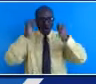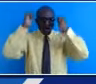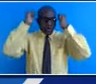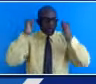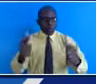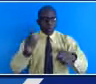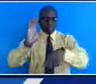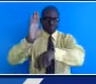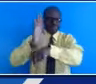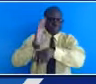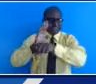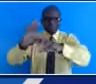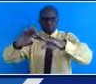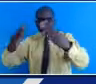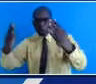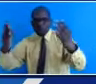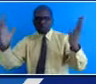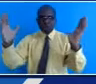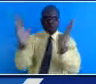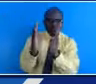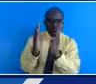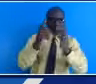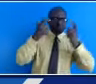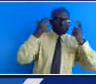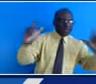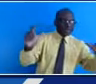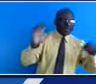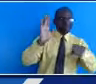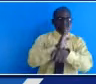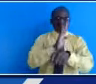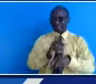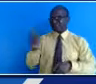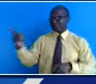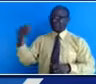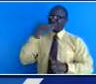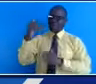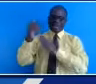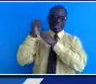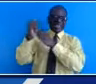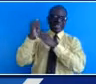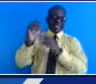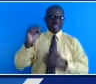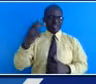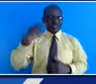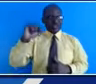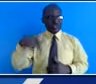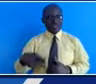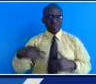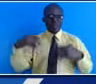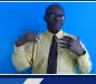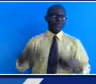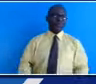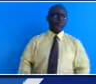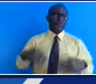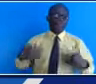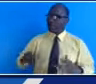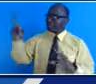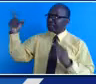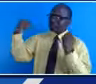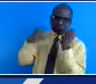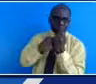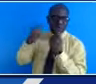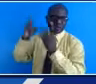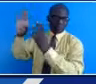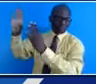that leadership. It's been really, really wonderful to have your support and your guidance. Part of that leadership is the fact that we